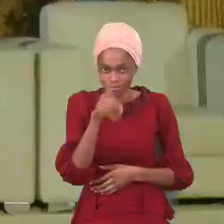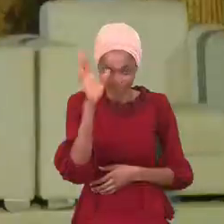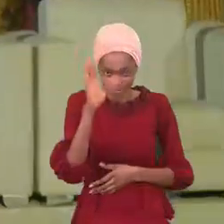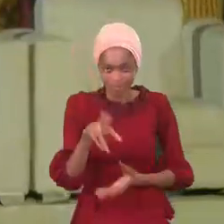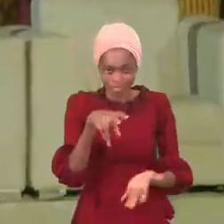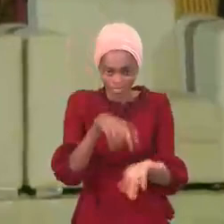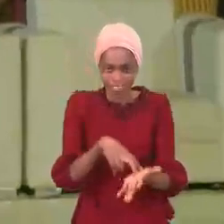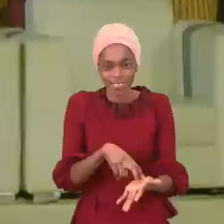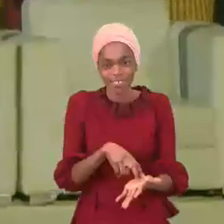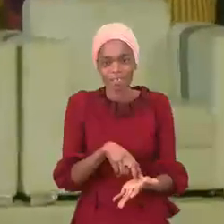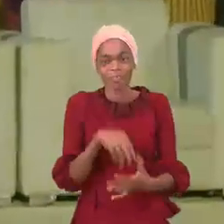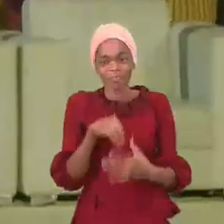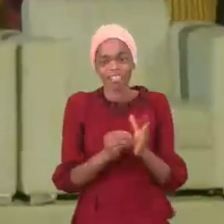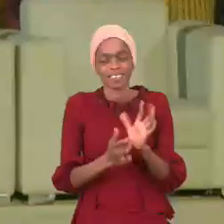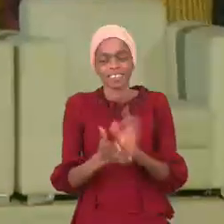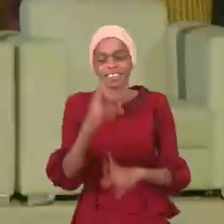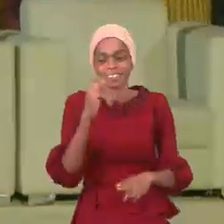up.